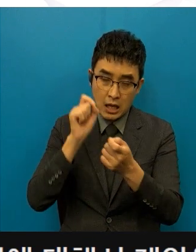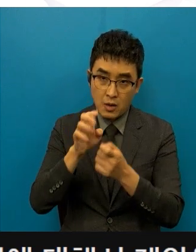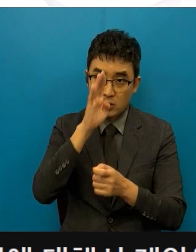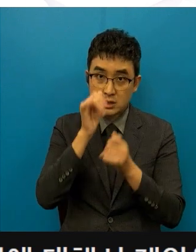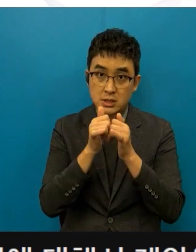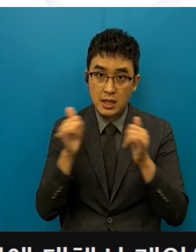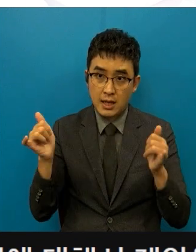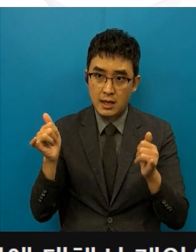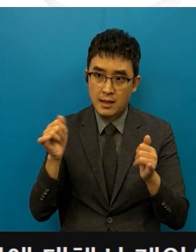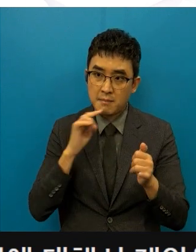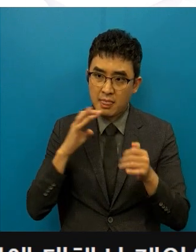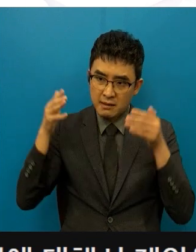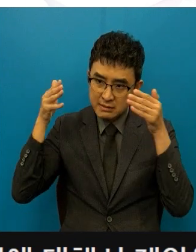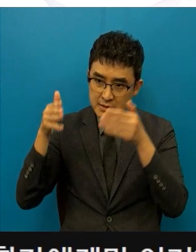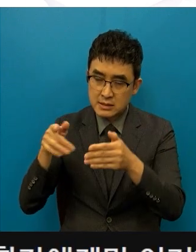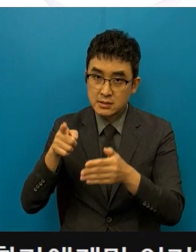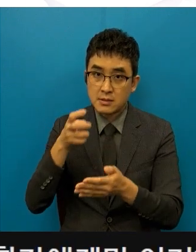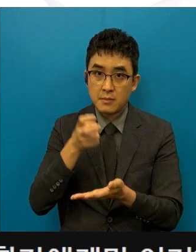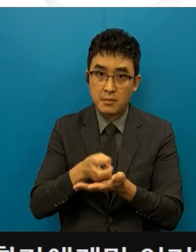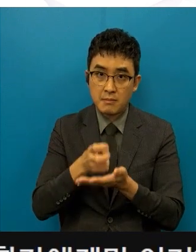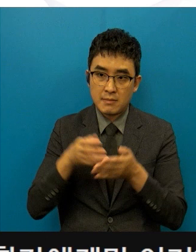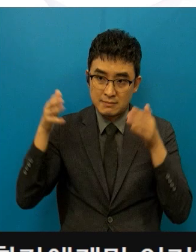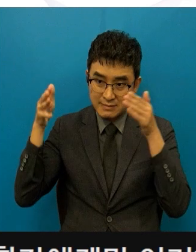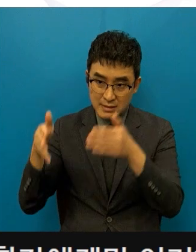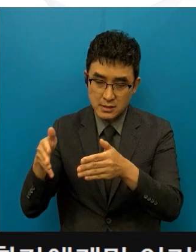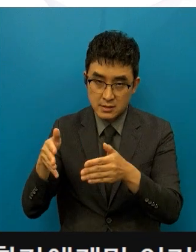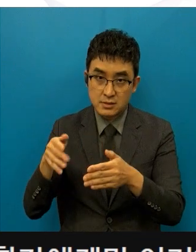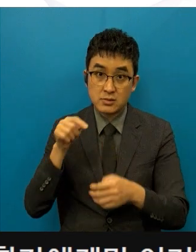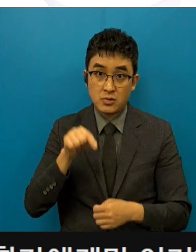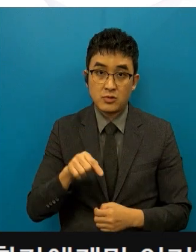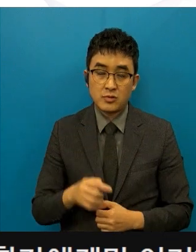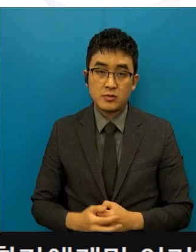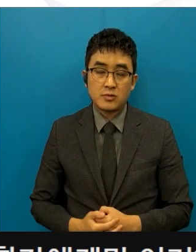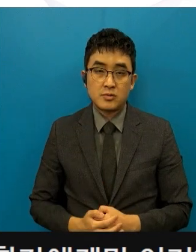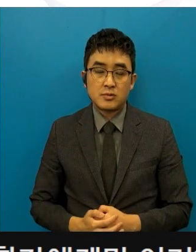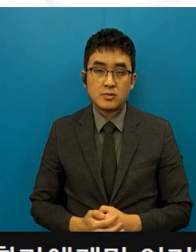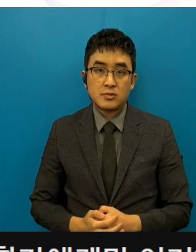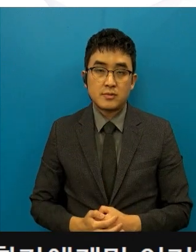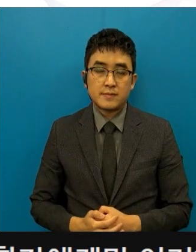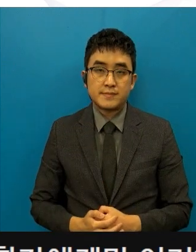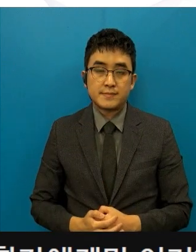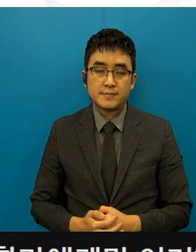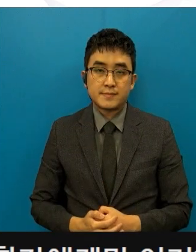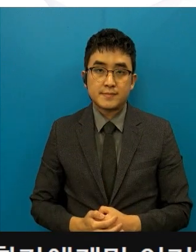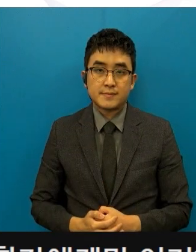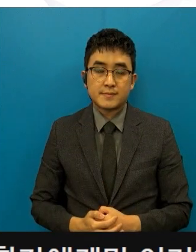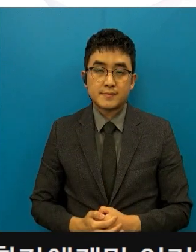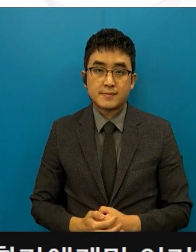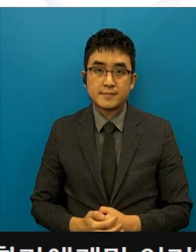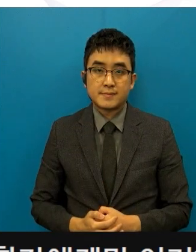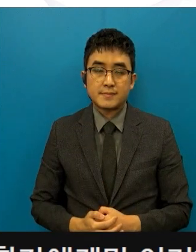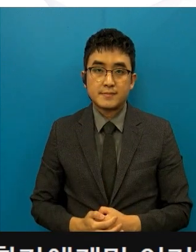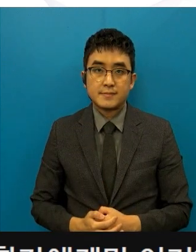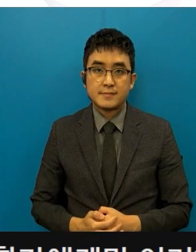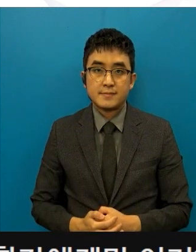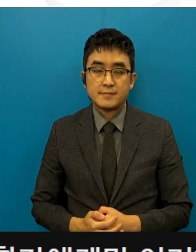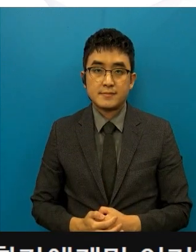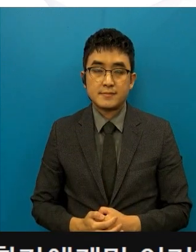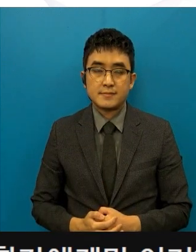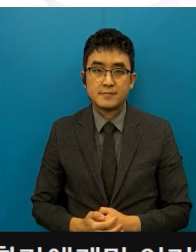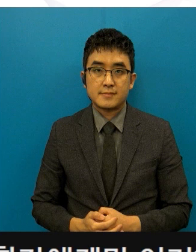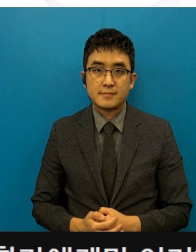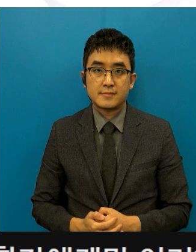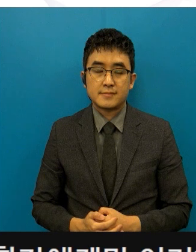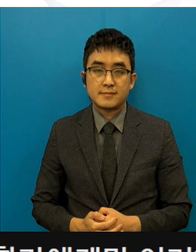total persons writing and adjustment the advanced care